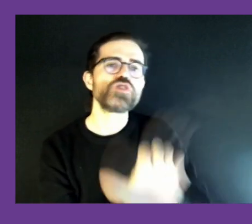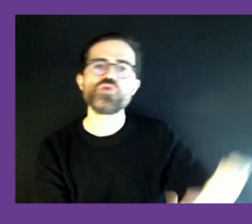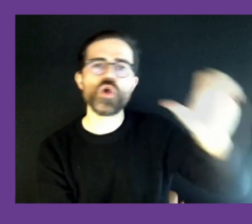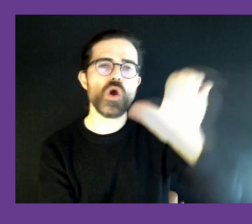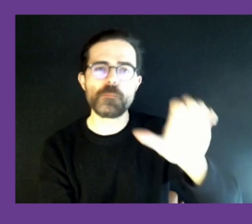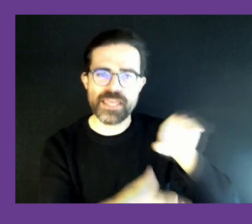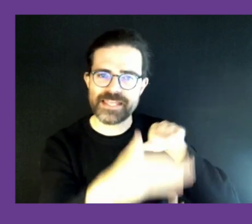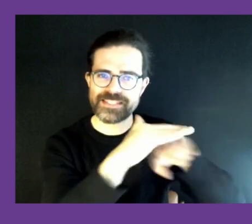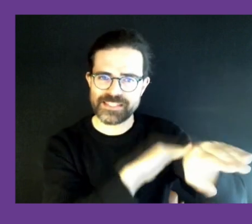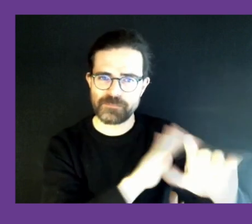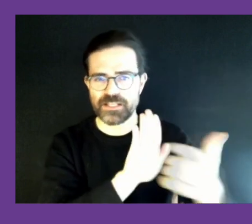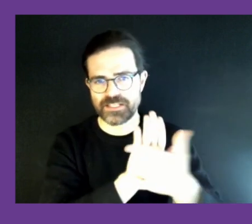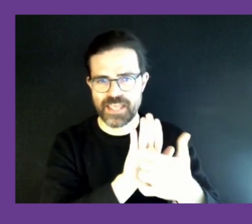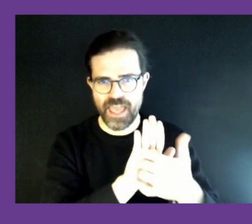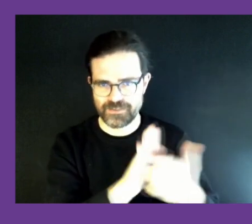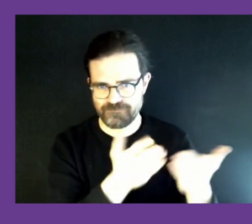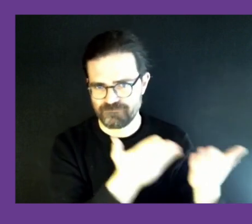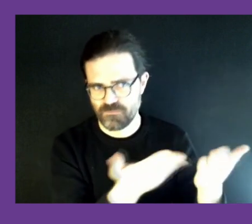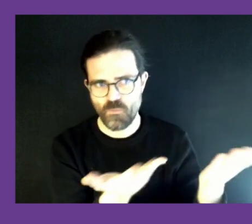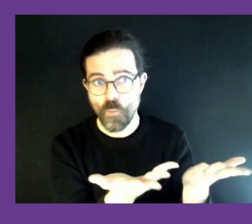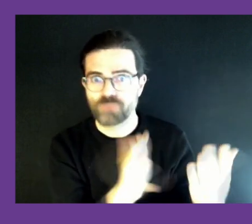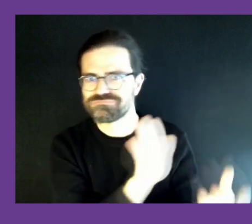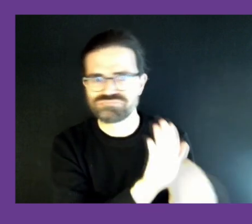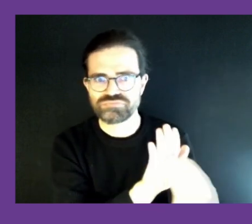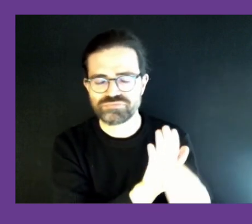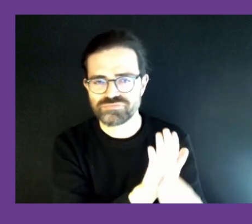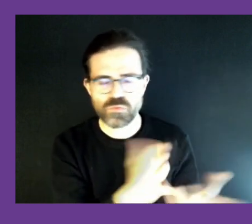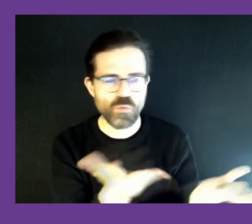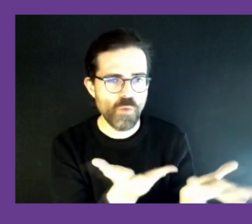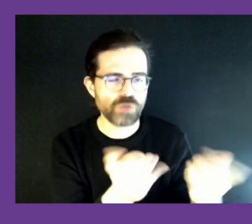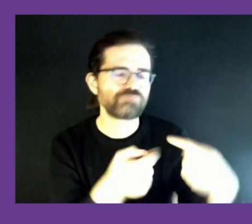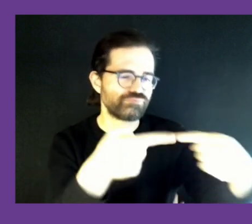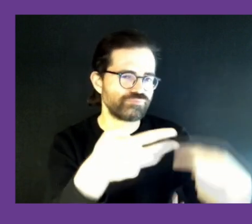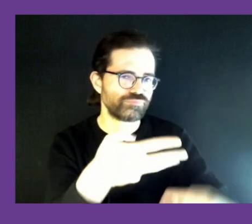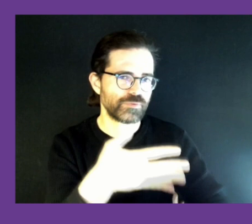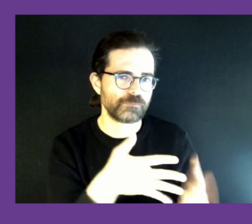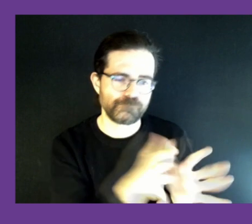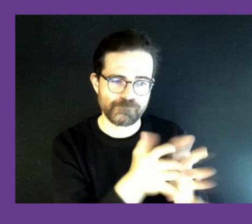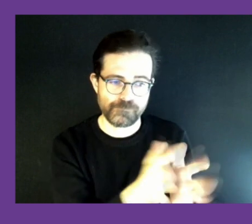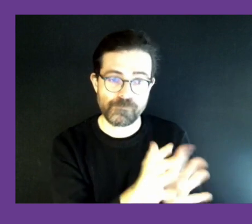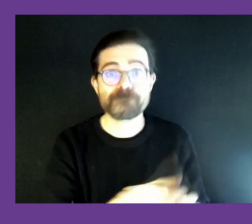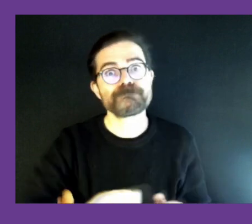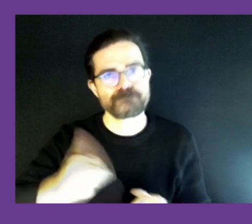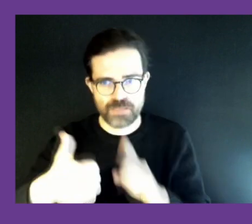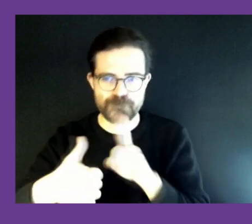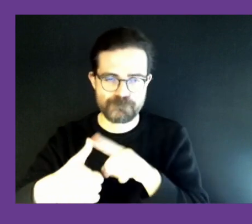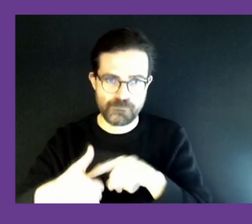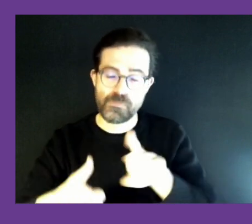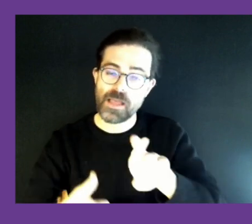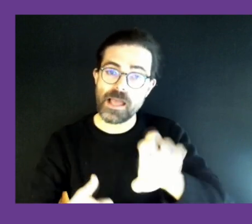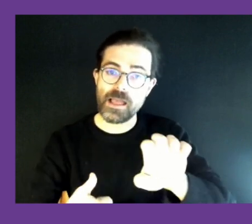to Renaud and for a presentation about AccessibleEU.